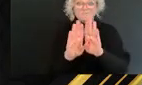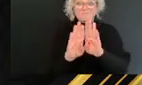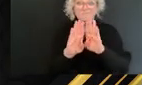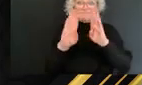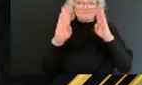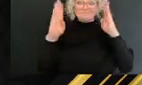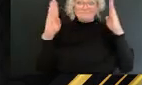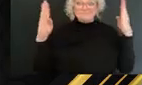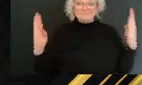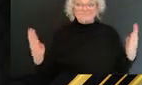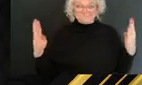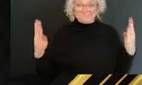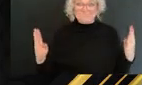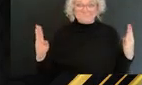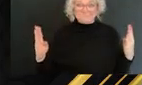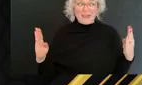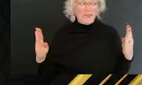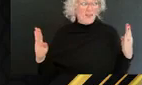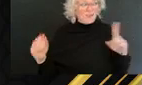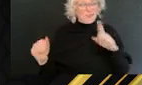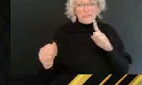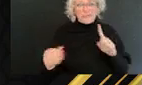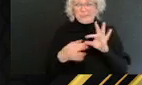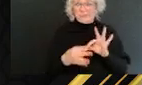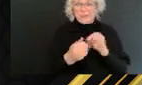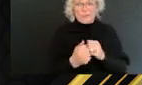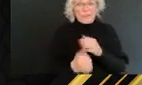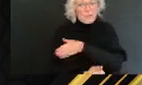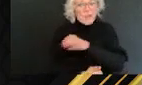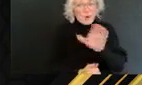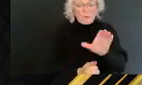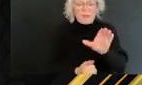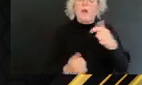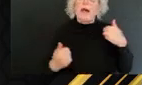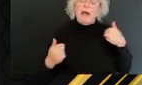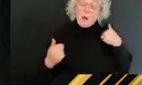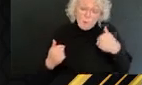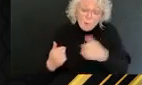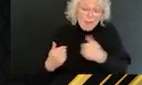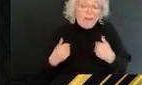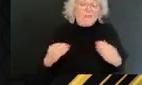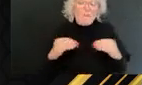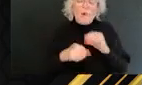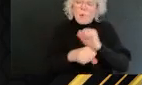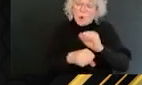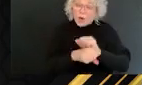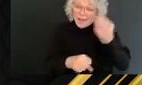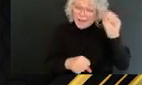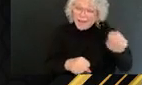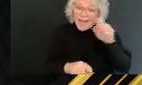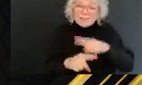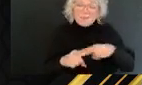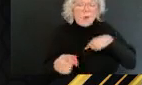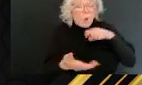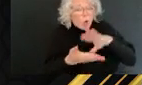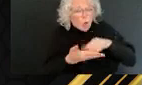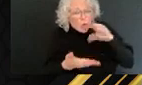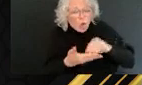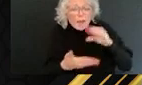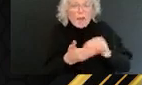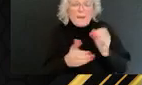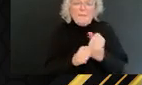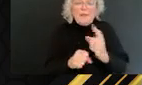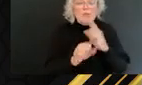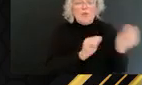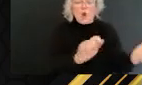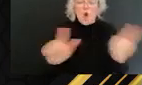automatic doors. And it's all about empowerment. We still have a lot to work to do, but we're learning and we're striving to create